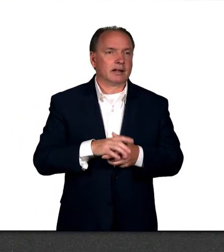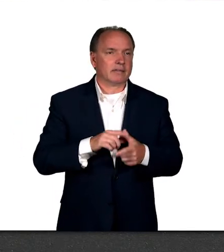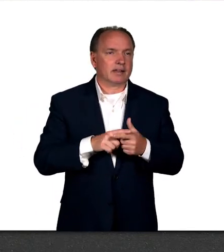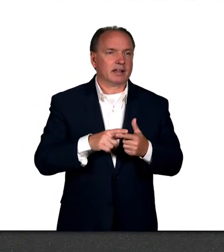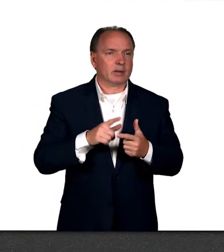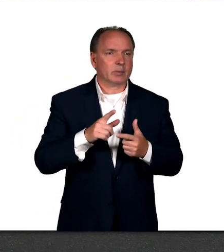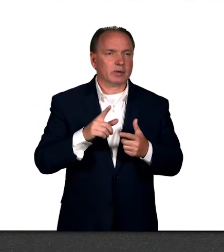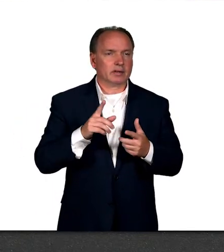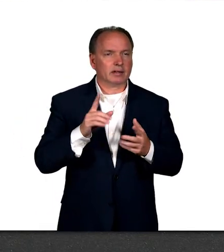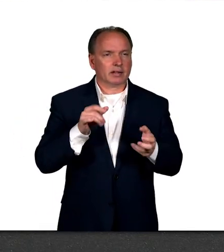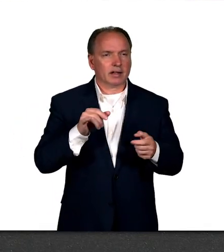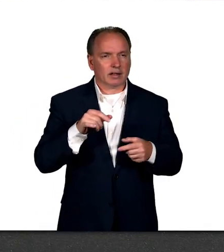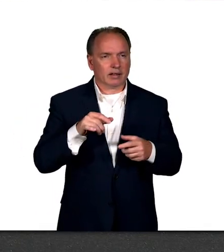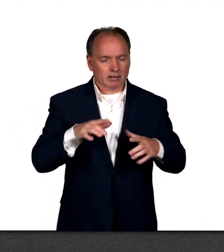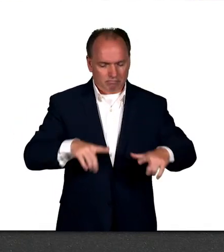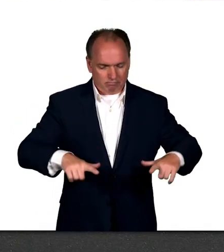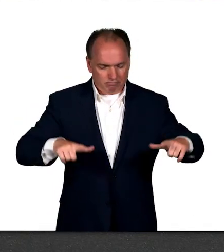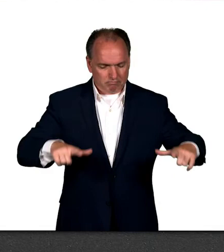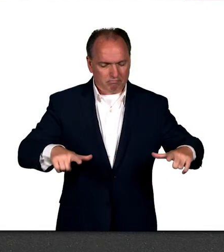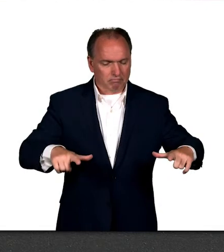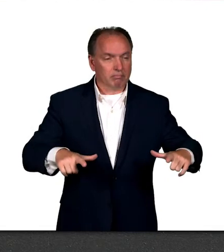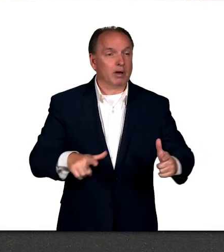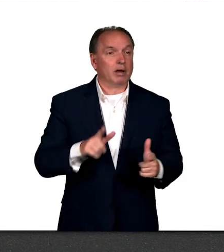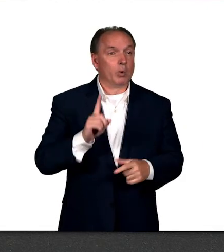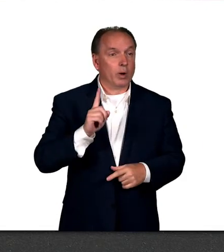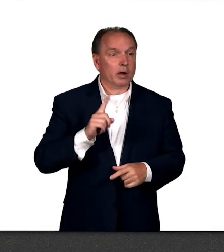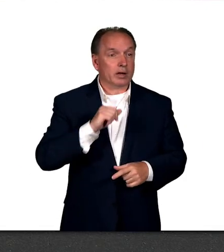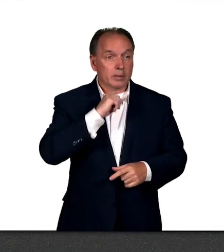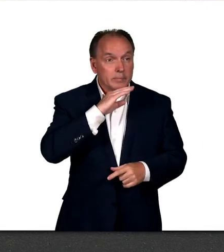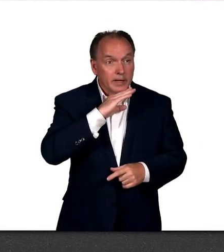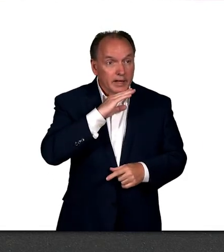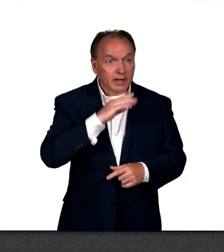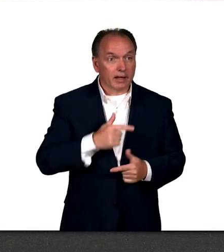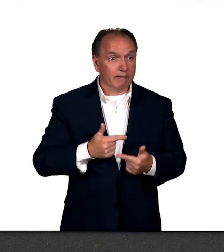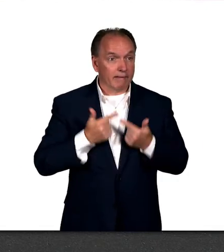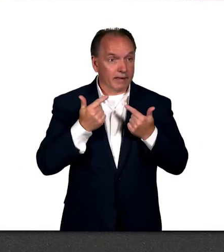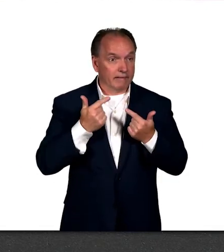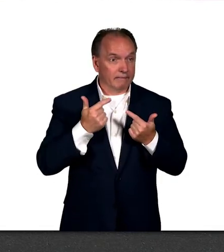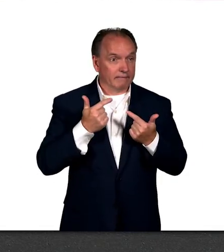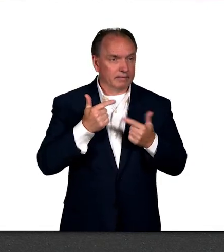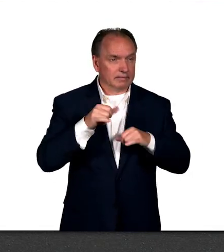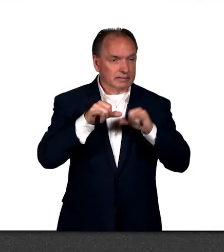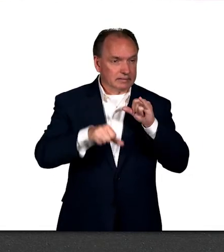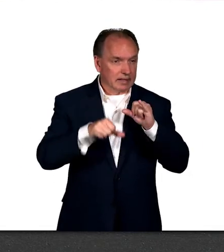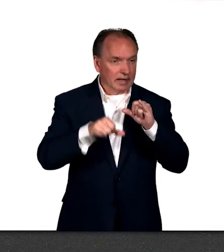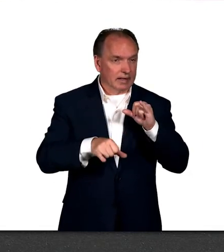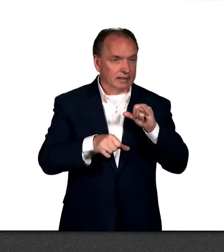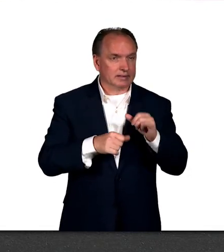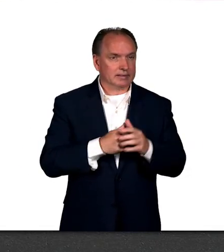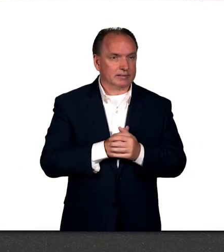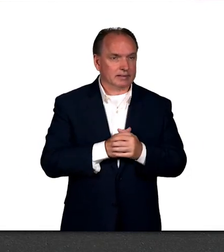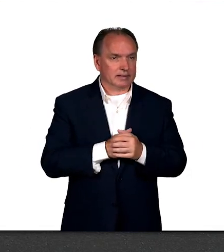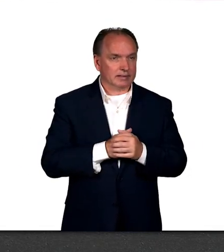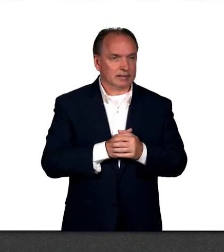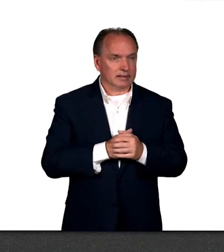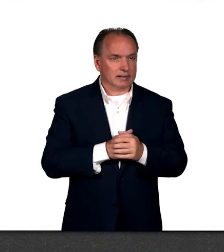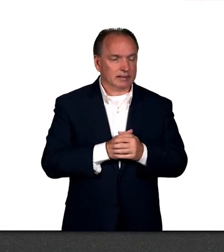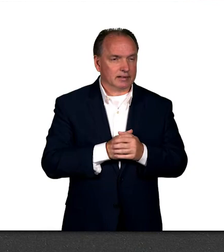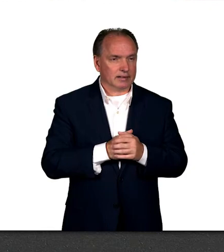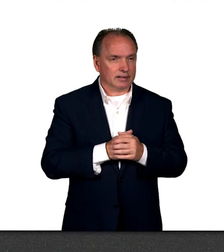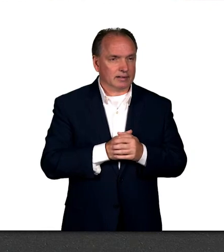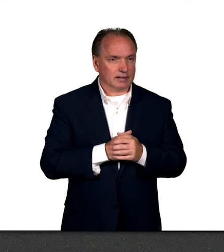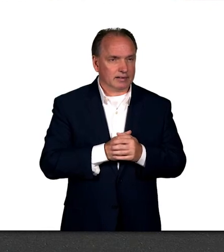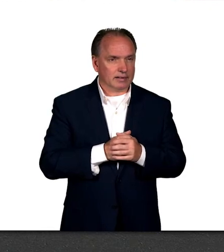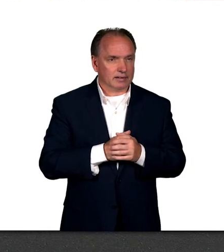And then I'm going to pretend that this is where the pig's trough is and where he stays. Not his trough, it's the